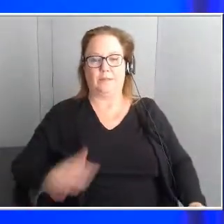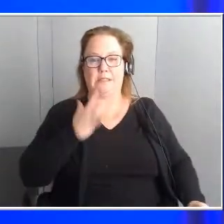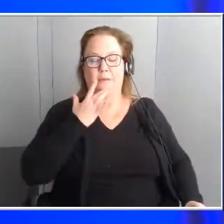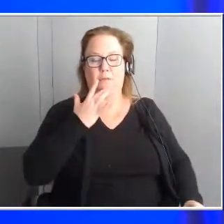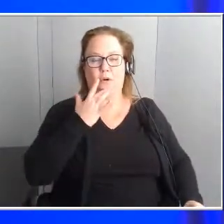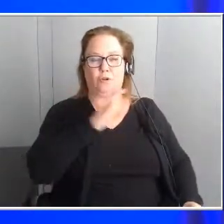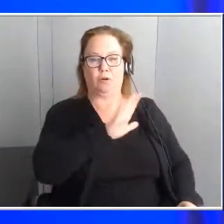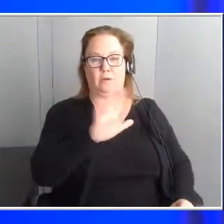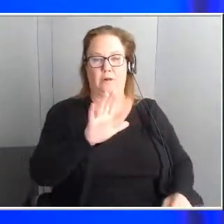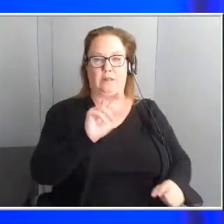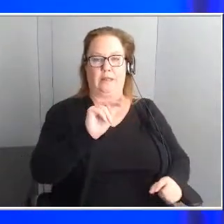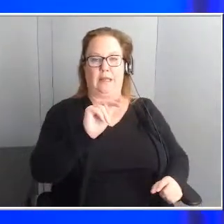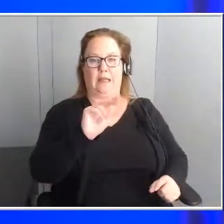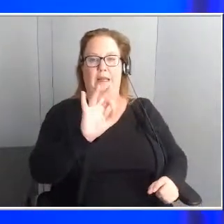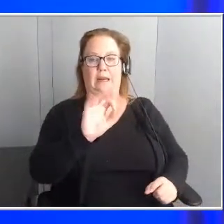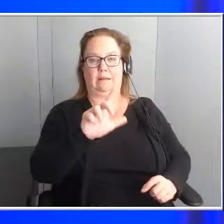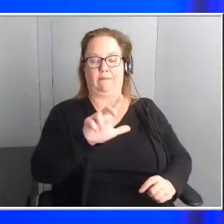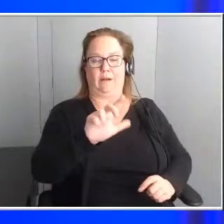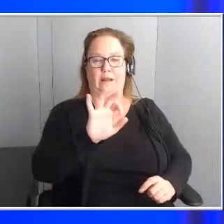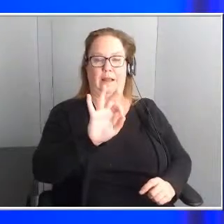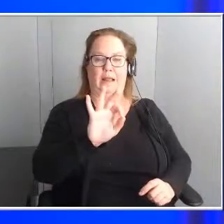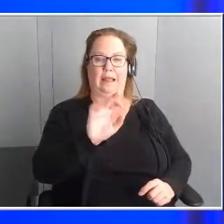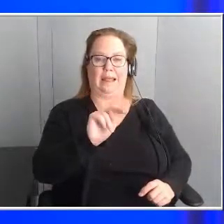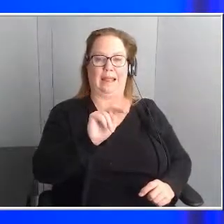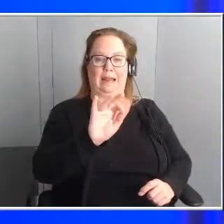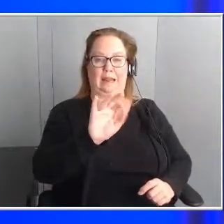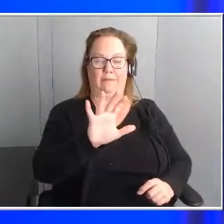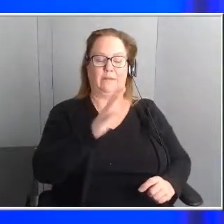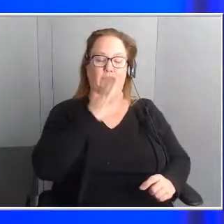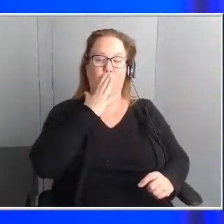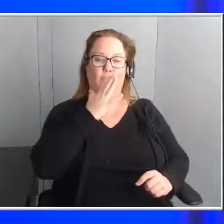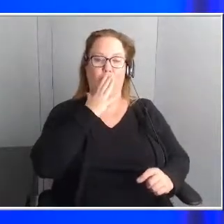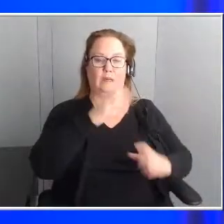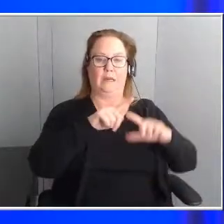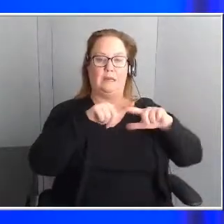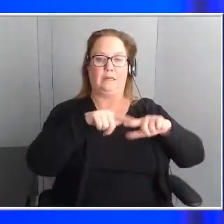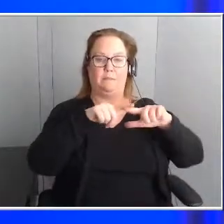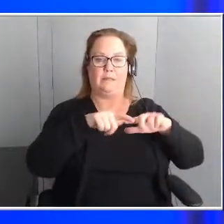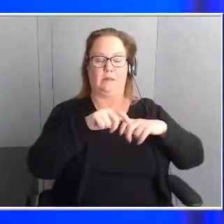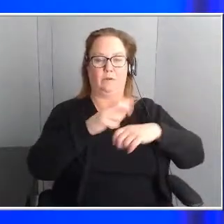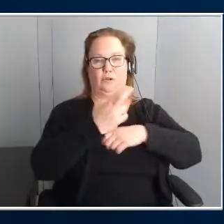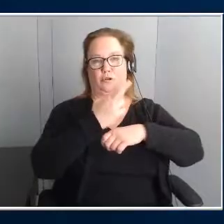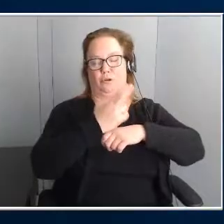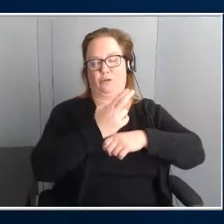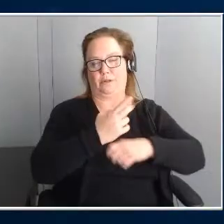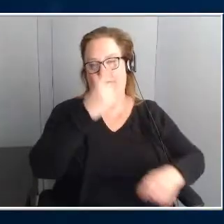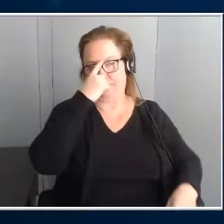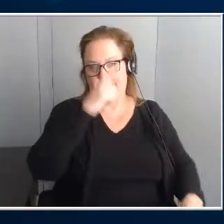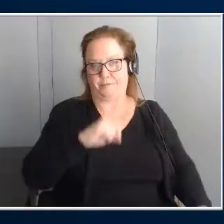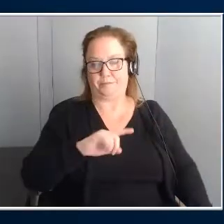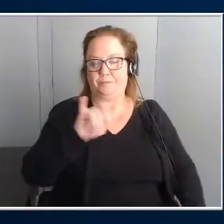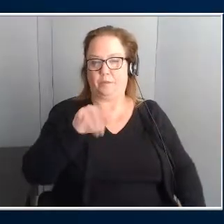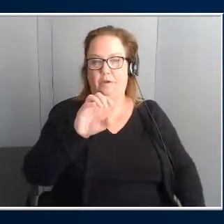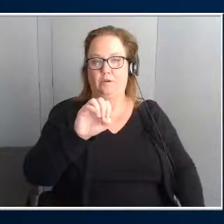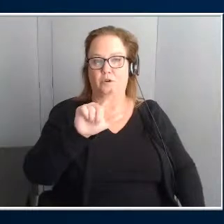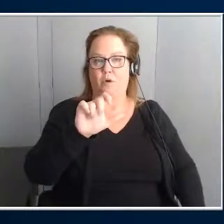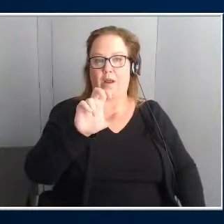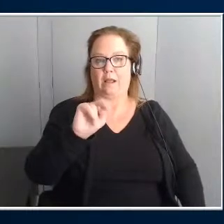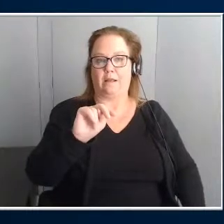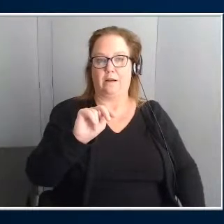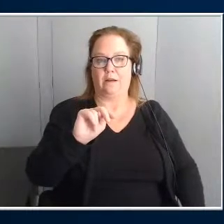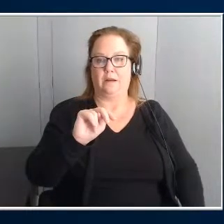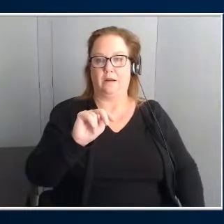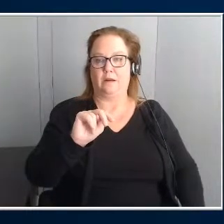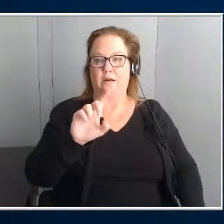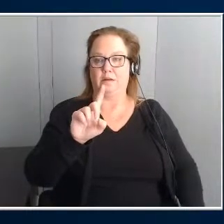The N95s tend to be really, really good. But it depends on what you're using it for. Joellen McGranahan has a question for Dr.